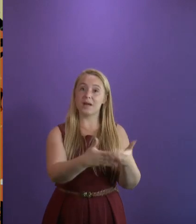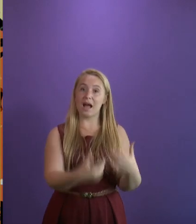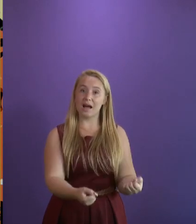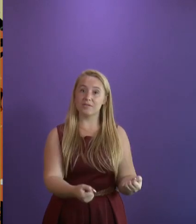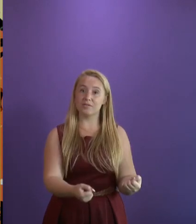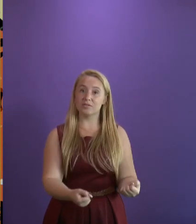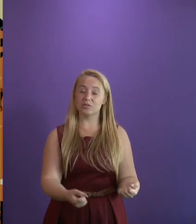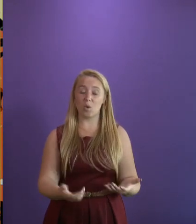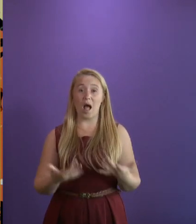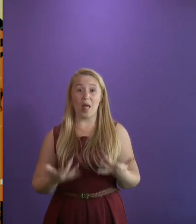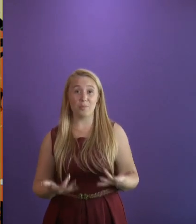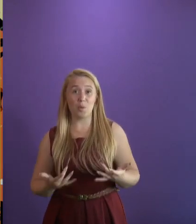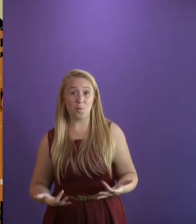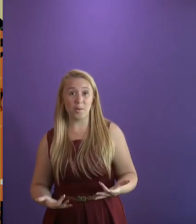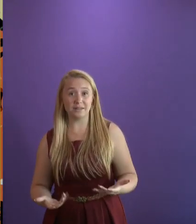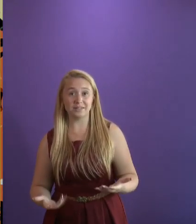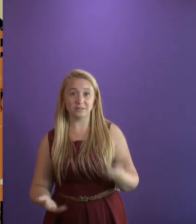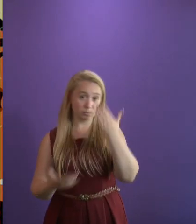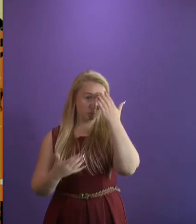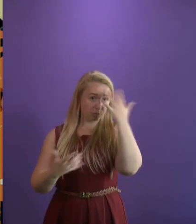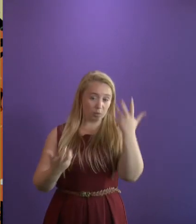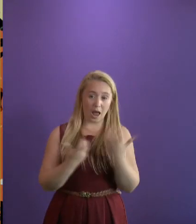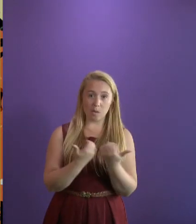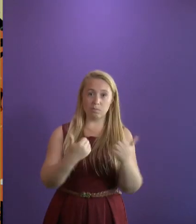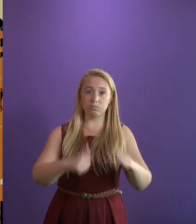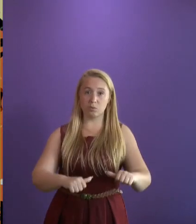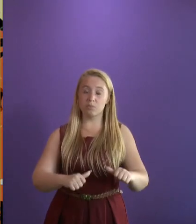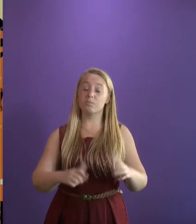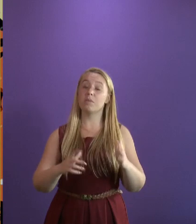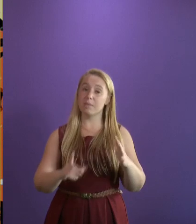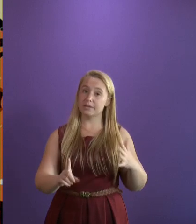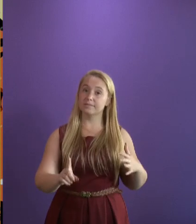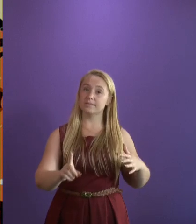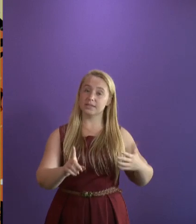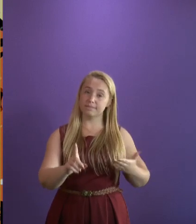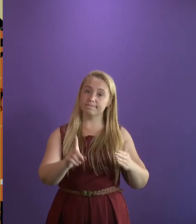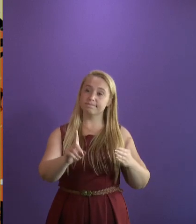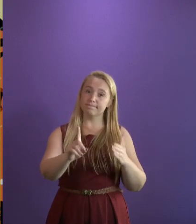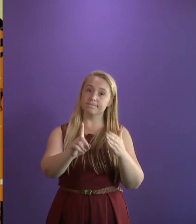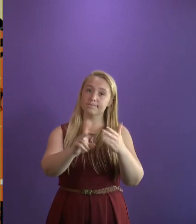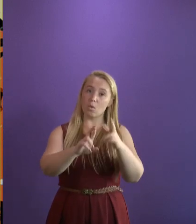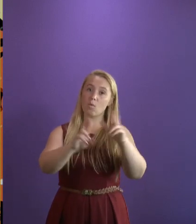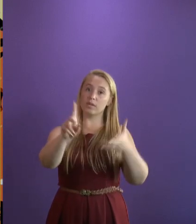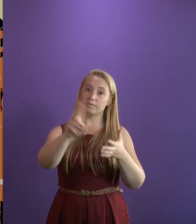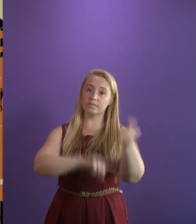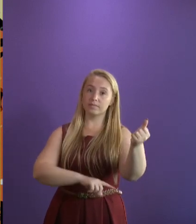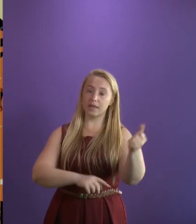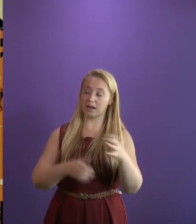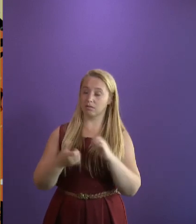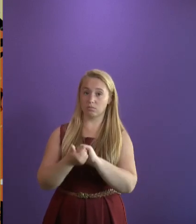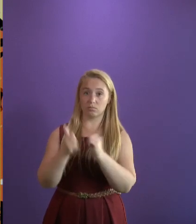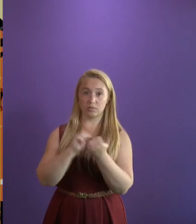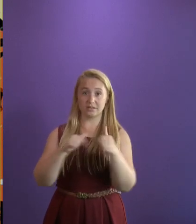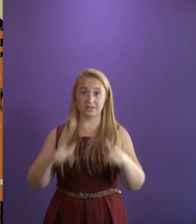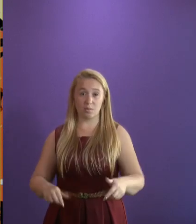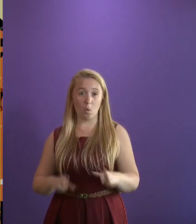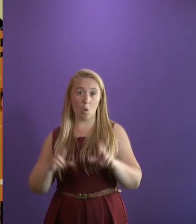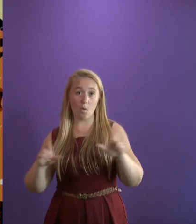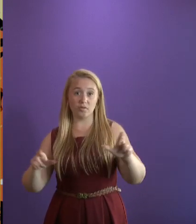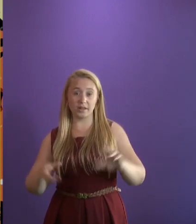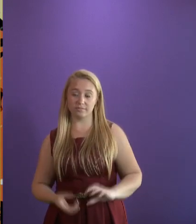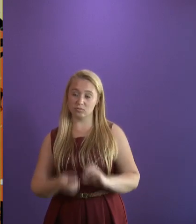but we're working towards them, and hopefully with our colleagues in the Scottish Parliament as well, we'll be able to come up with some solutions